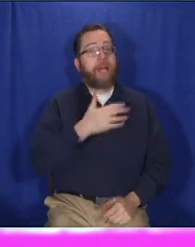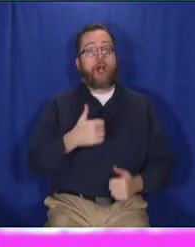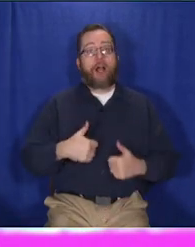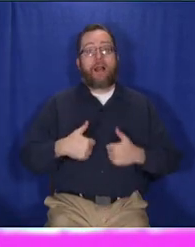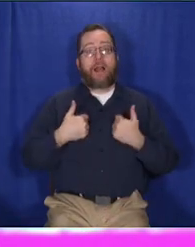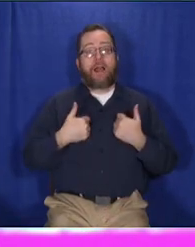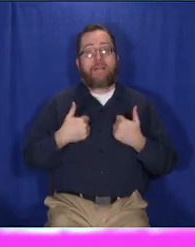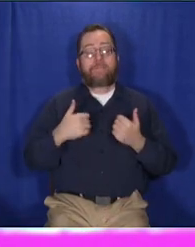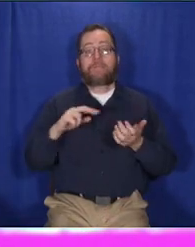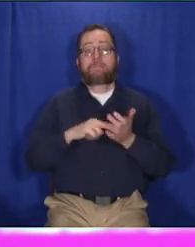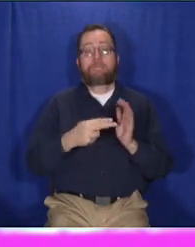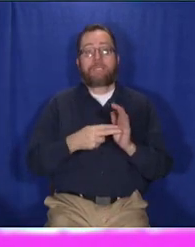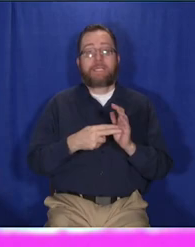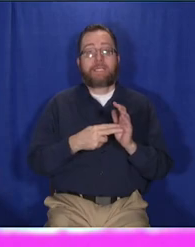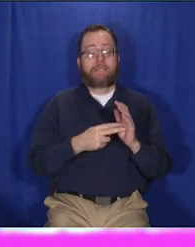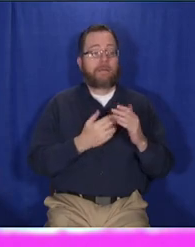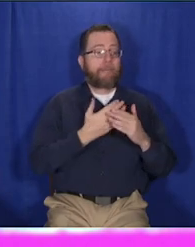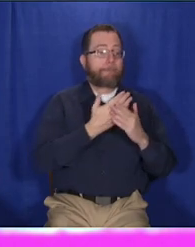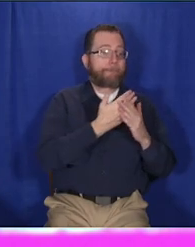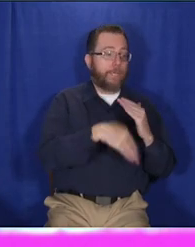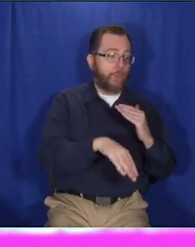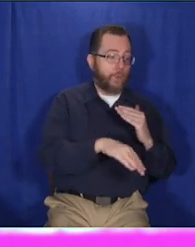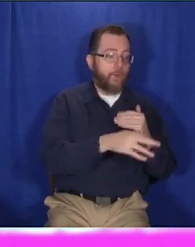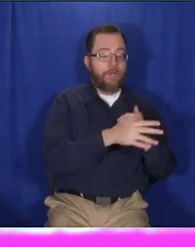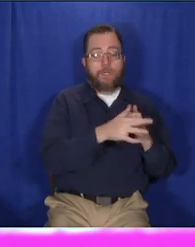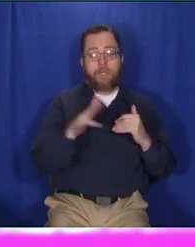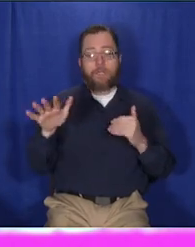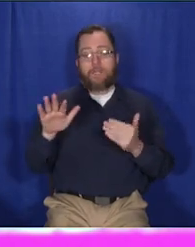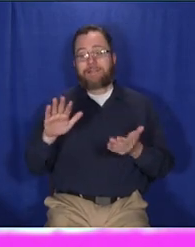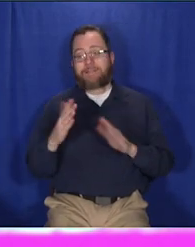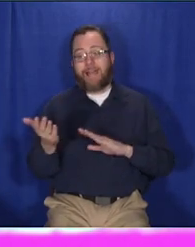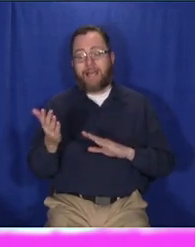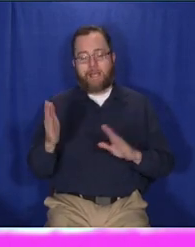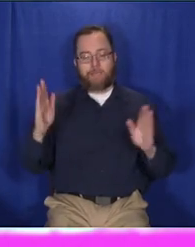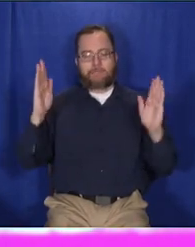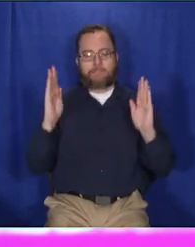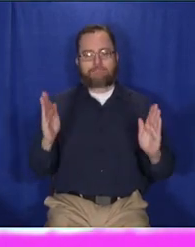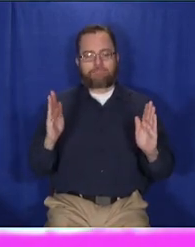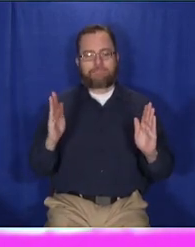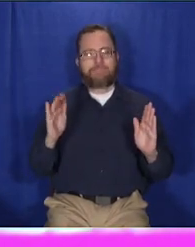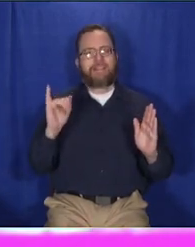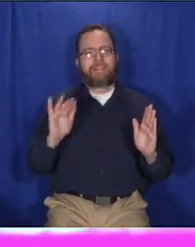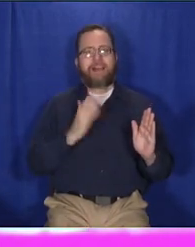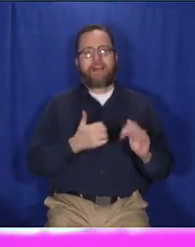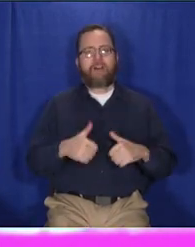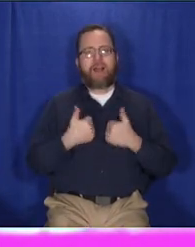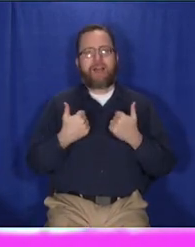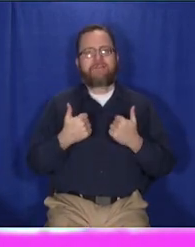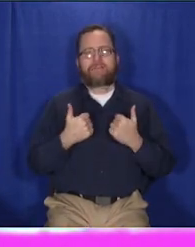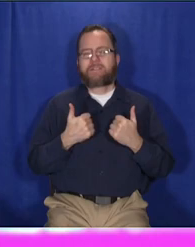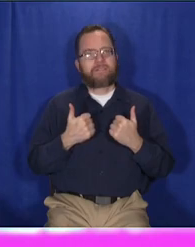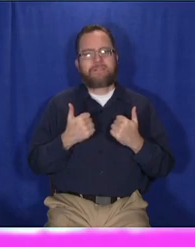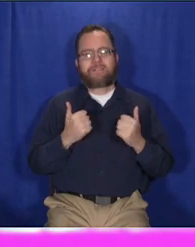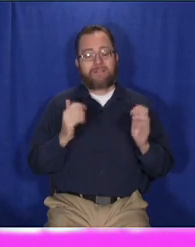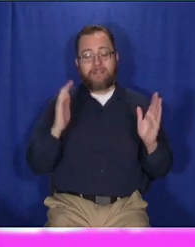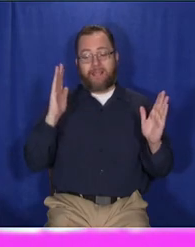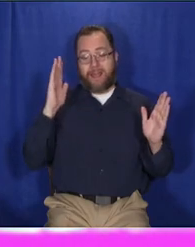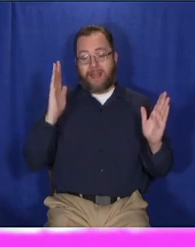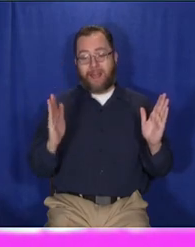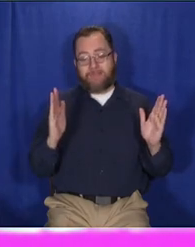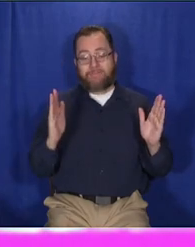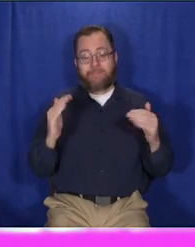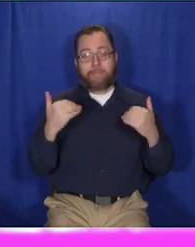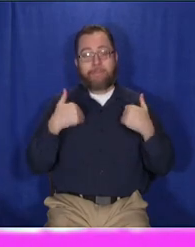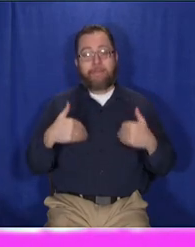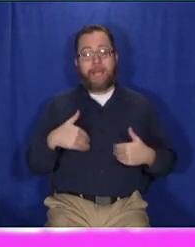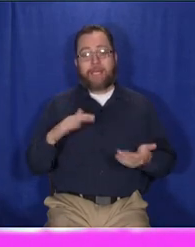And Paul is drawing their attention and their heart's affection to what they have to gain in eternity. We tend to